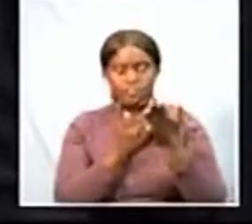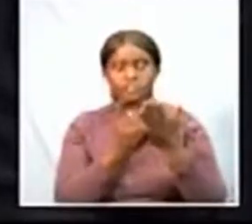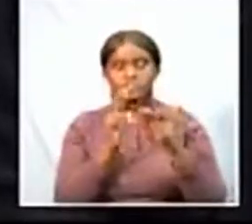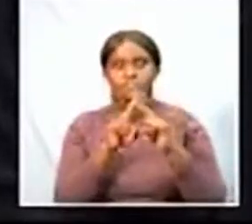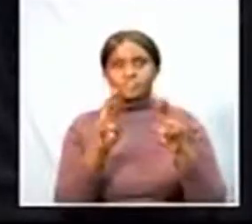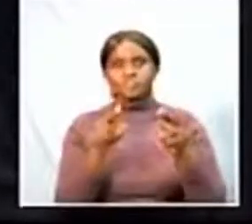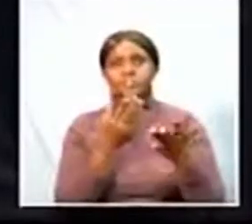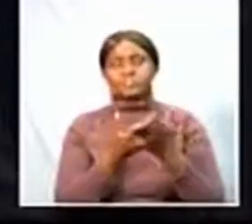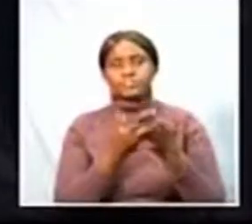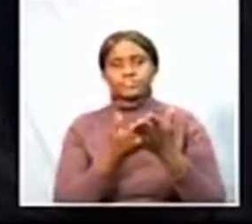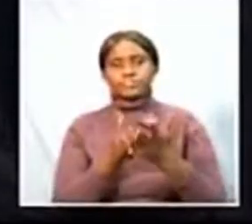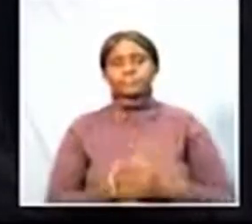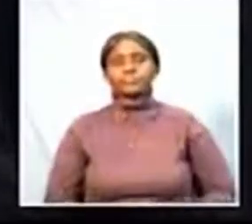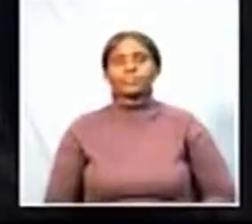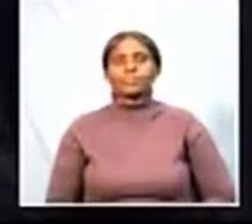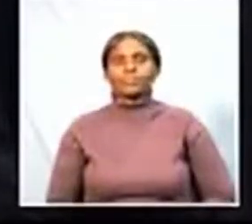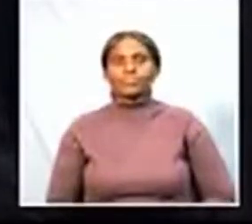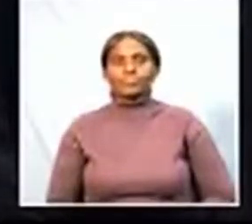Chair,